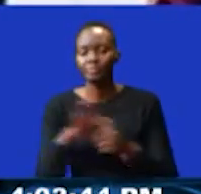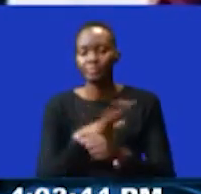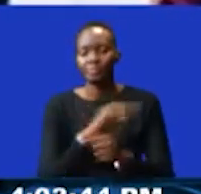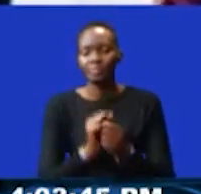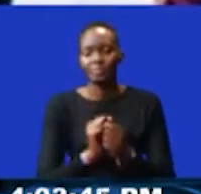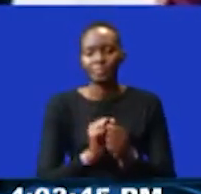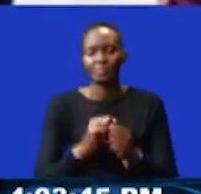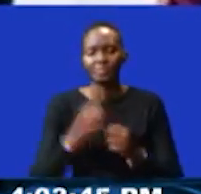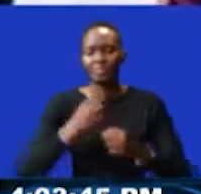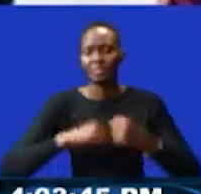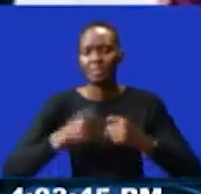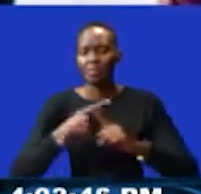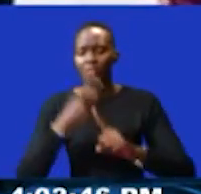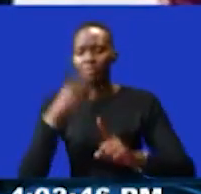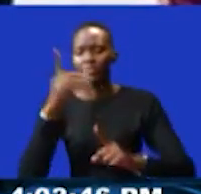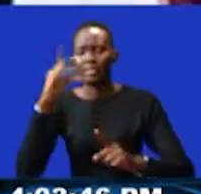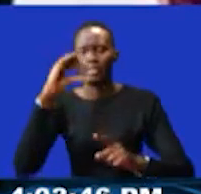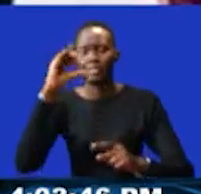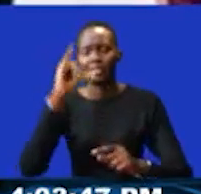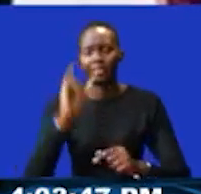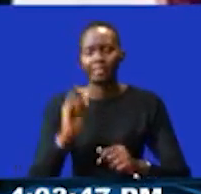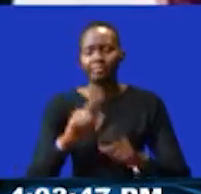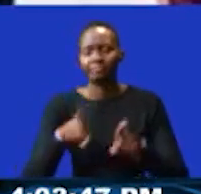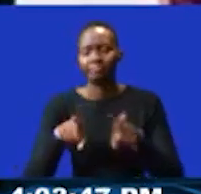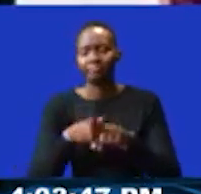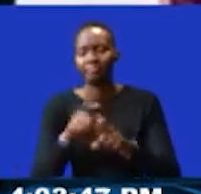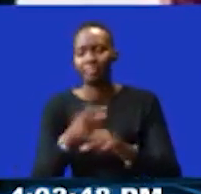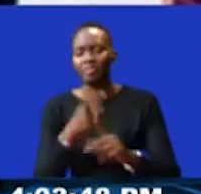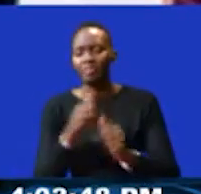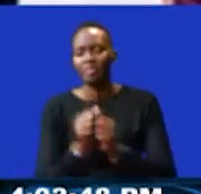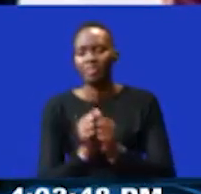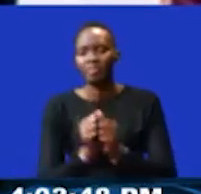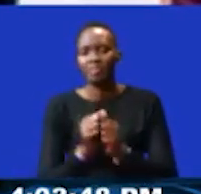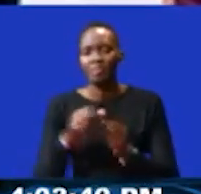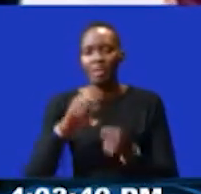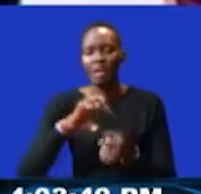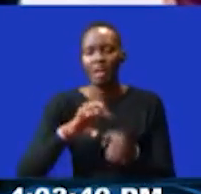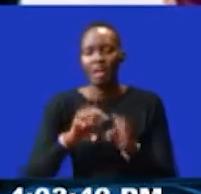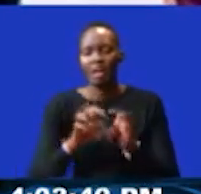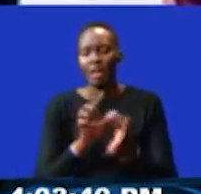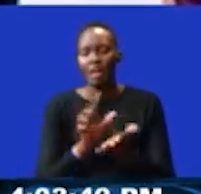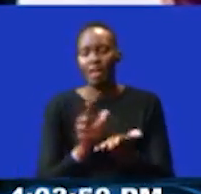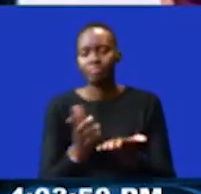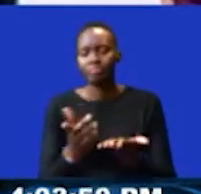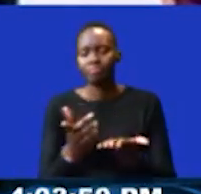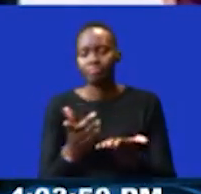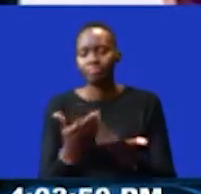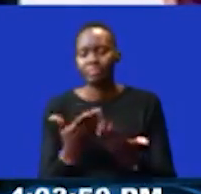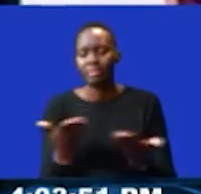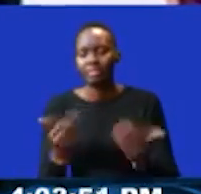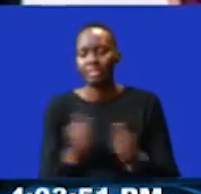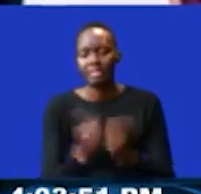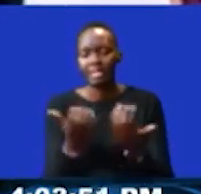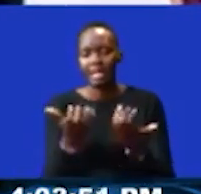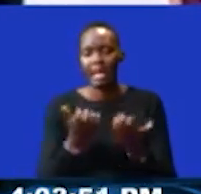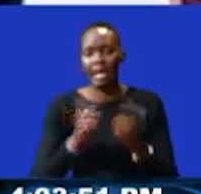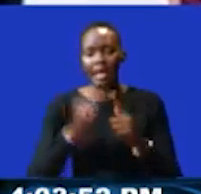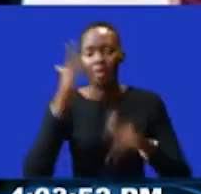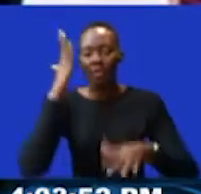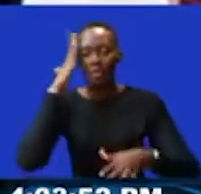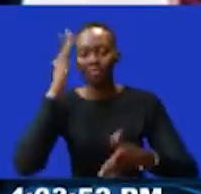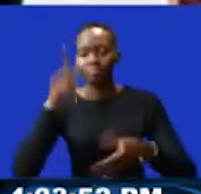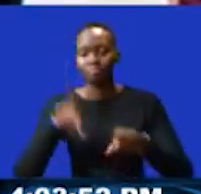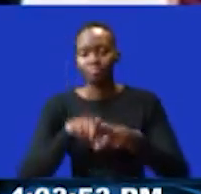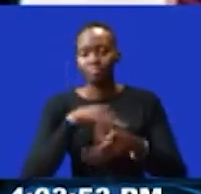from the DCI from the forensic lab and from the things that we needed to know here and this